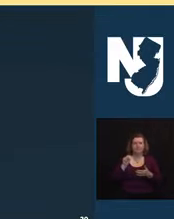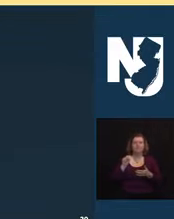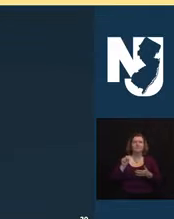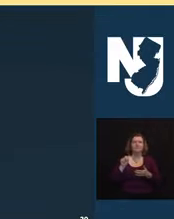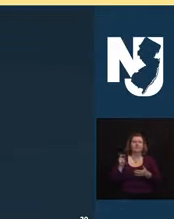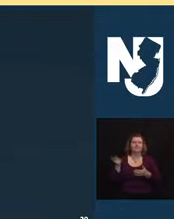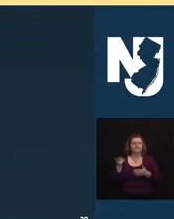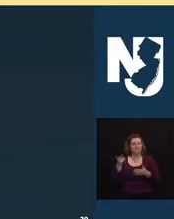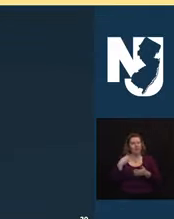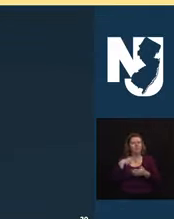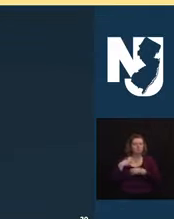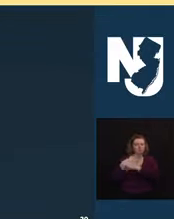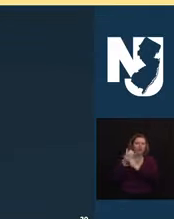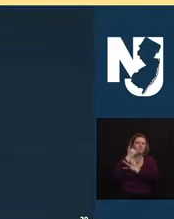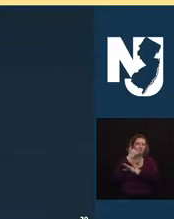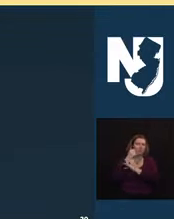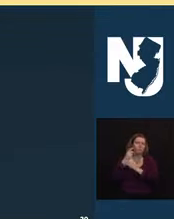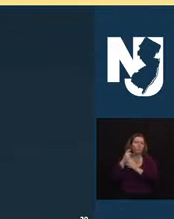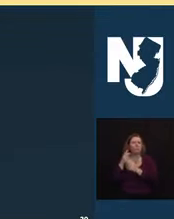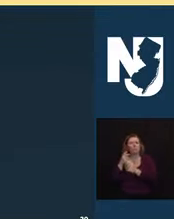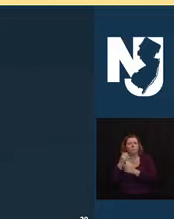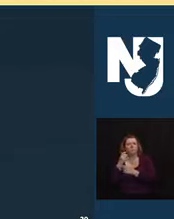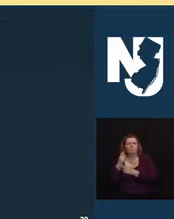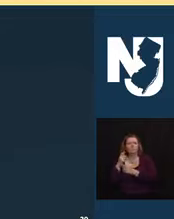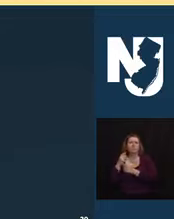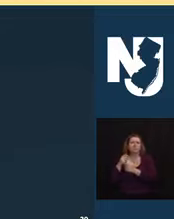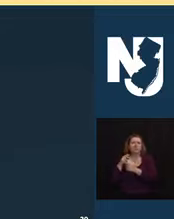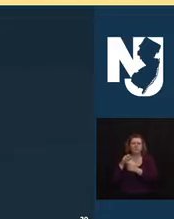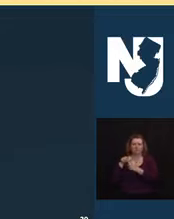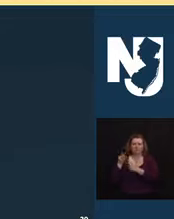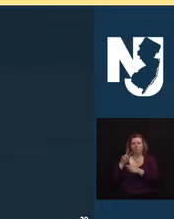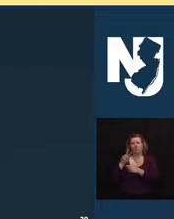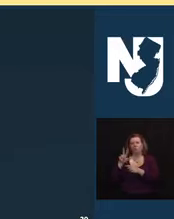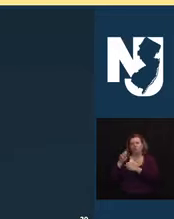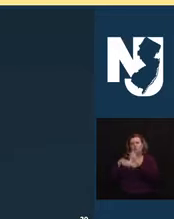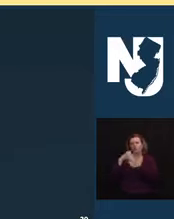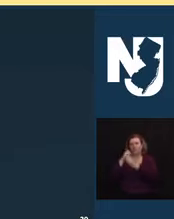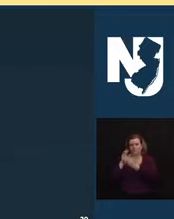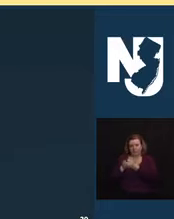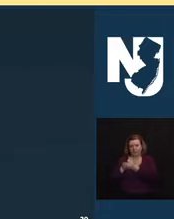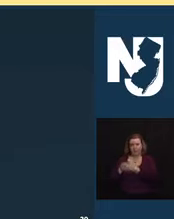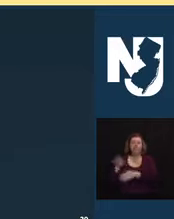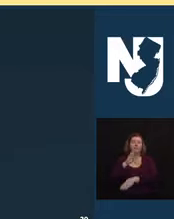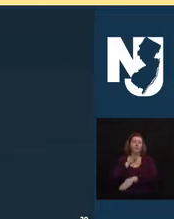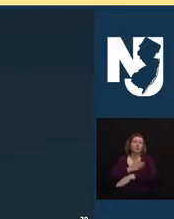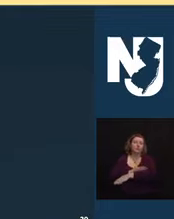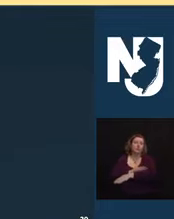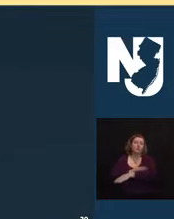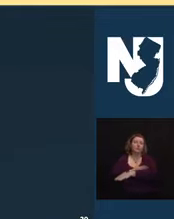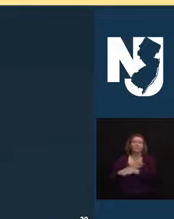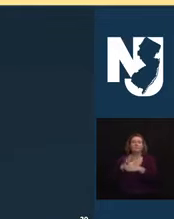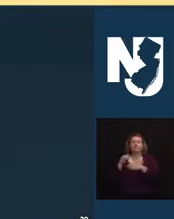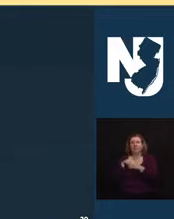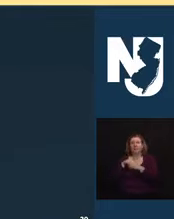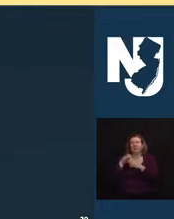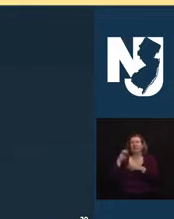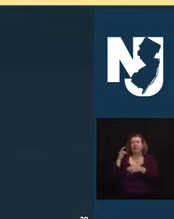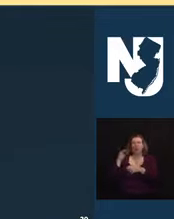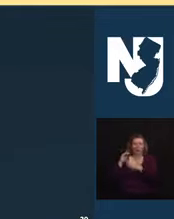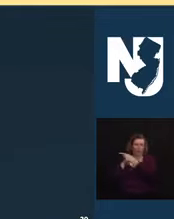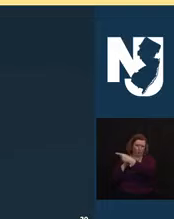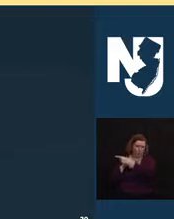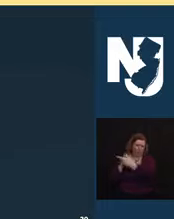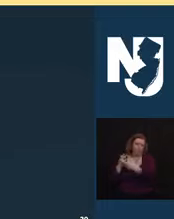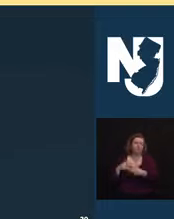marriage, along with his daughter, Cassie. Cassie lives in Columbus, Ohio, with her husband, Nicholas. He's also survived by